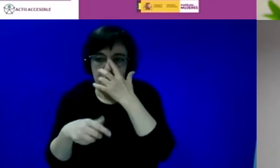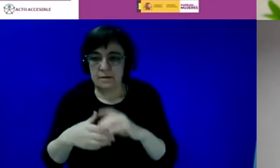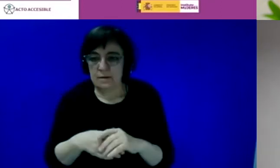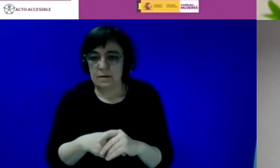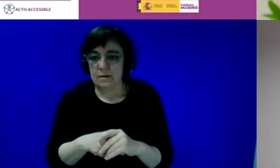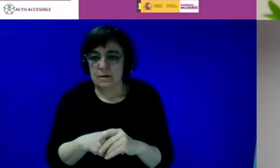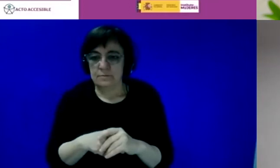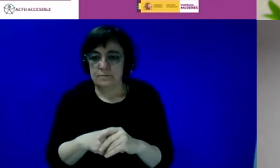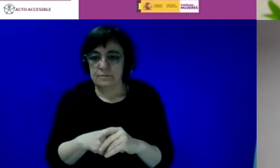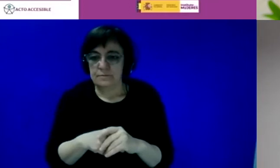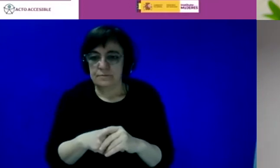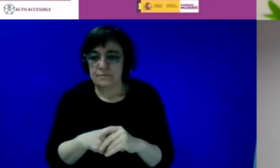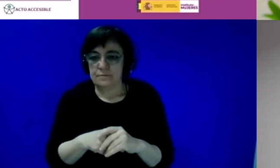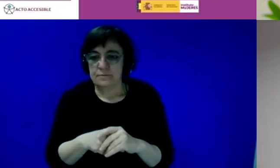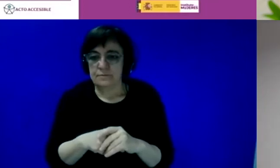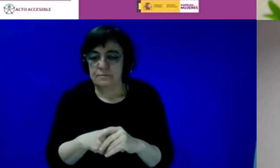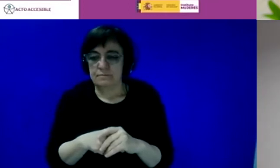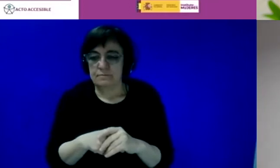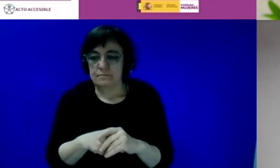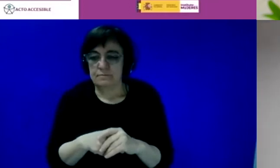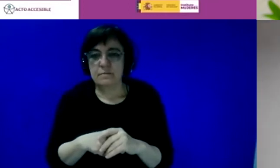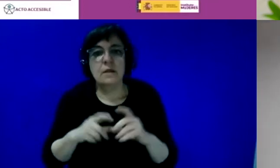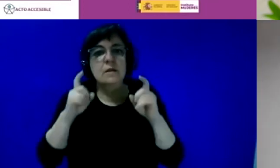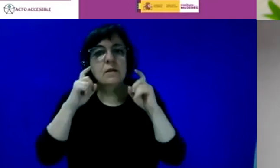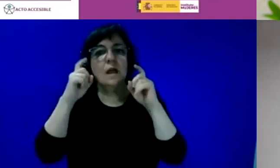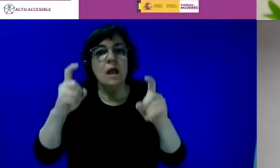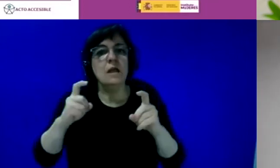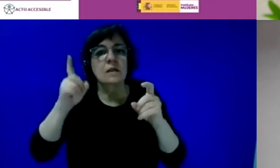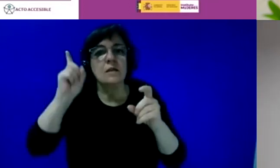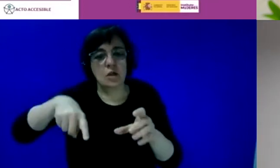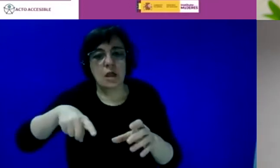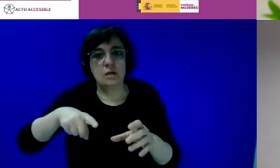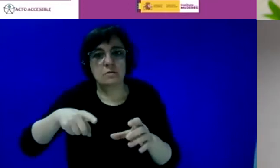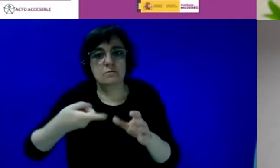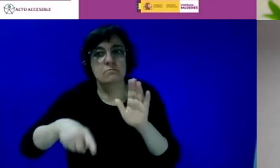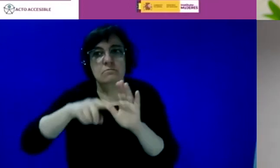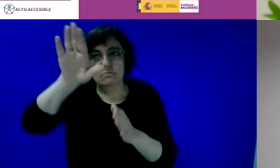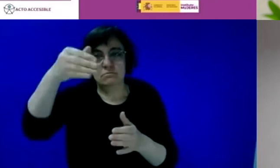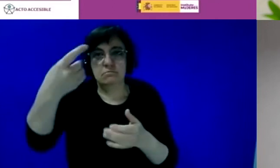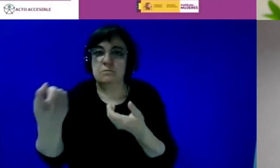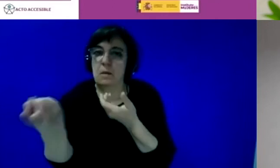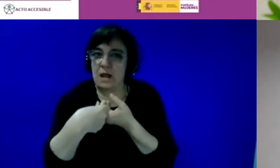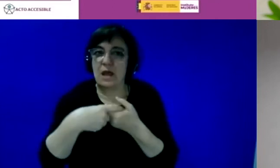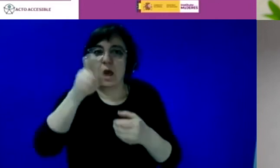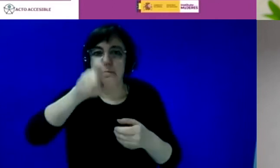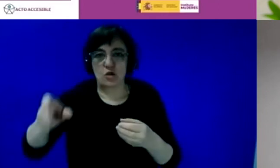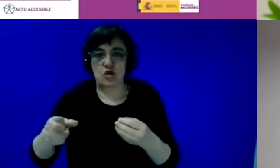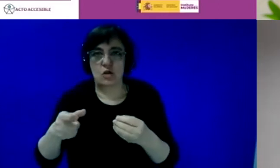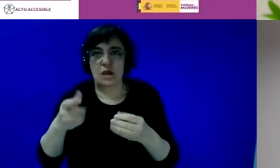including people with disabilities from Ukraine in our own meetings to better understand what the immediate needs